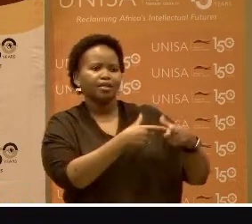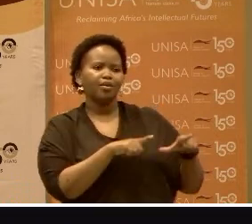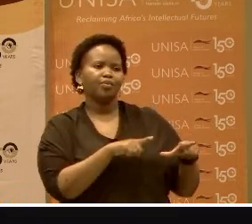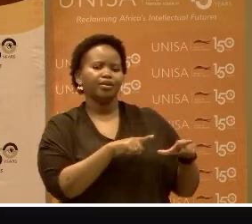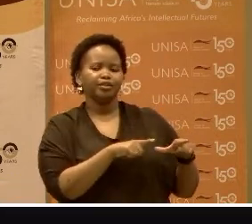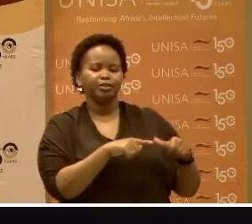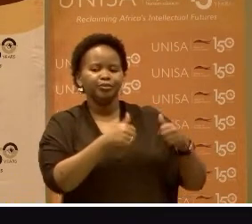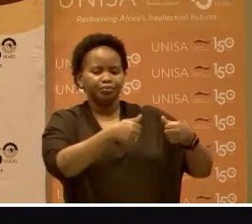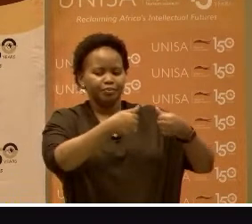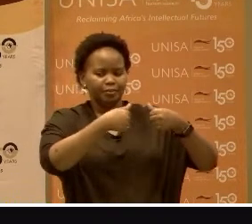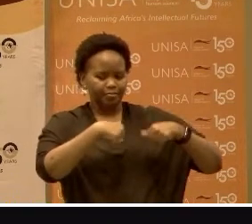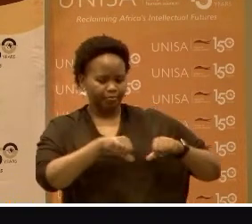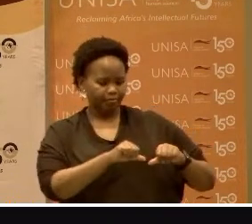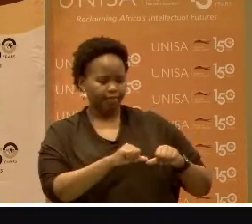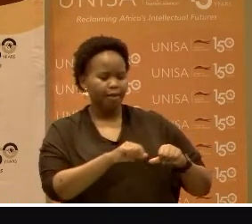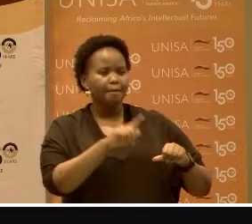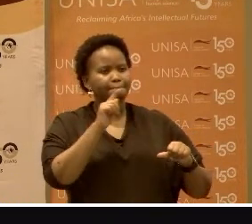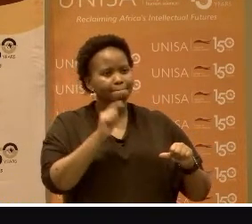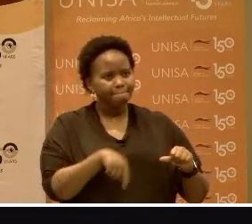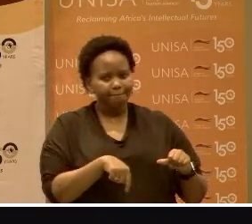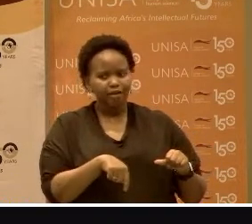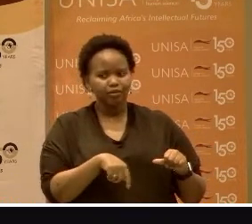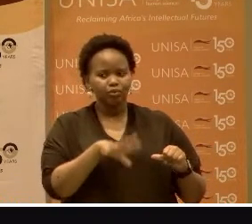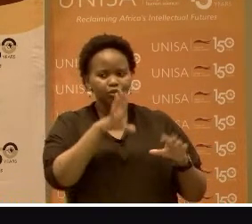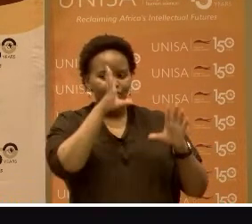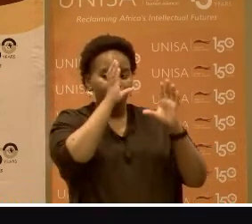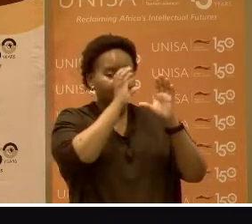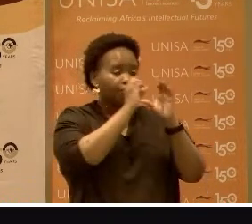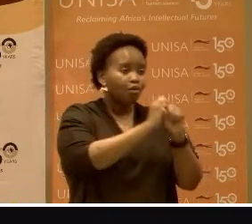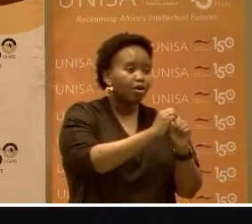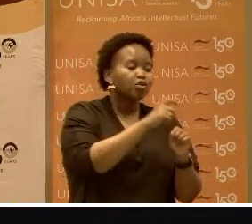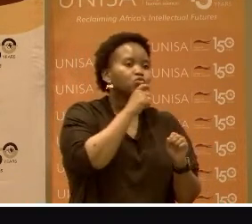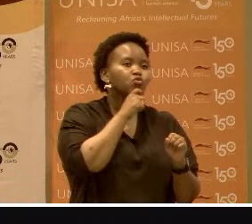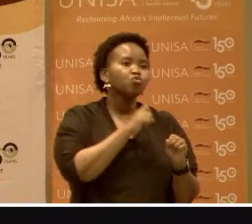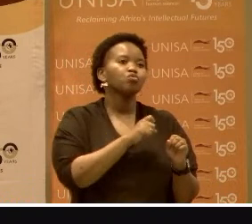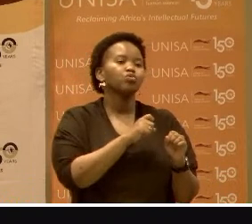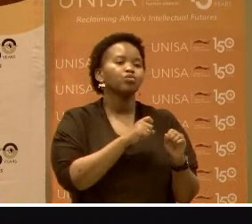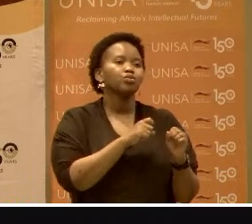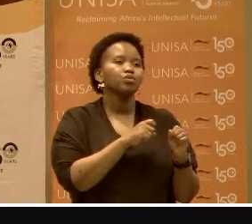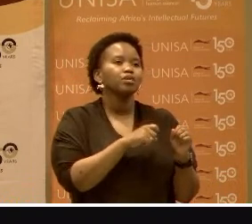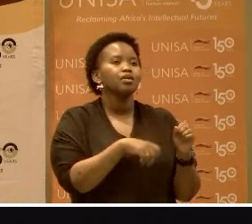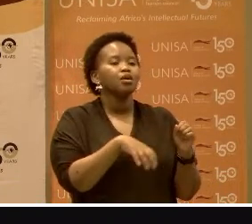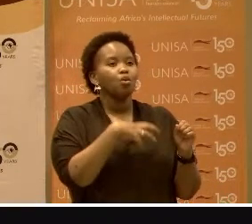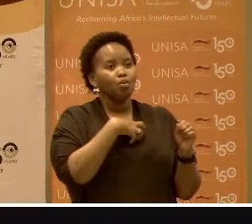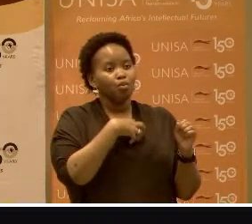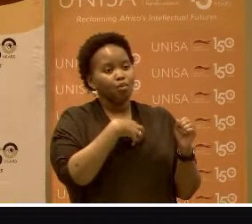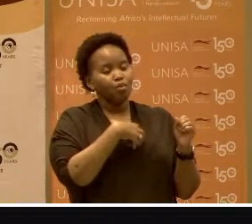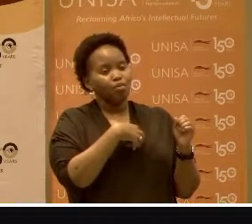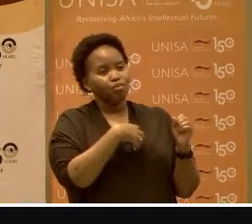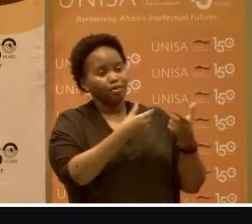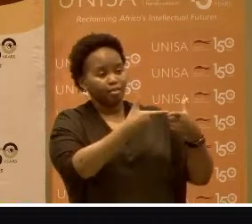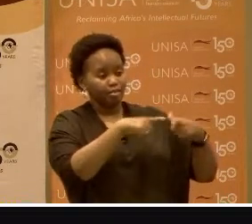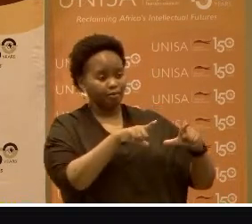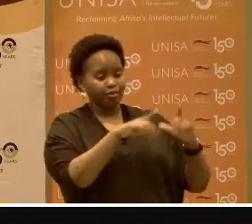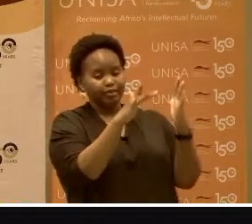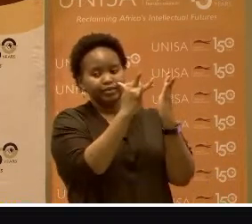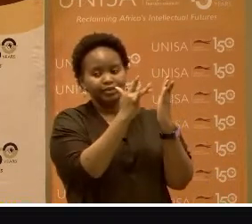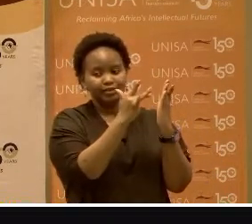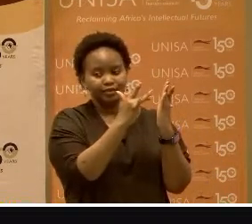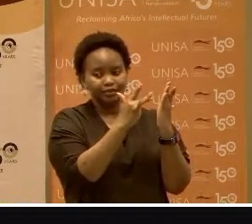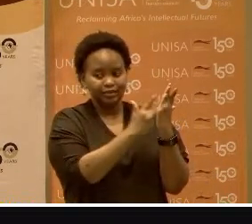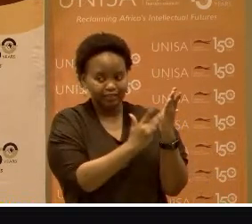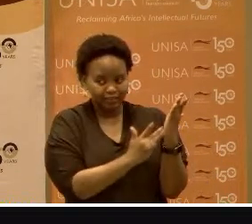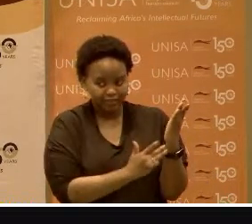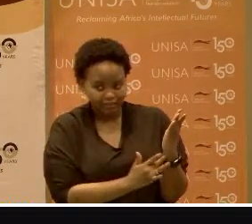to optimize the use of digital media to promote indigenous languages. Okay? Political organizations in the global south, for instance,